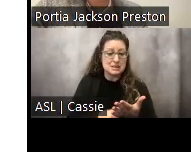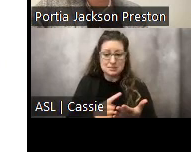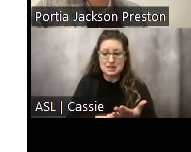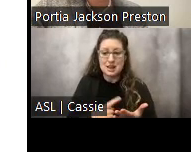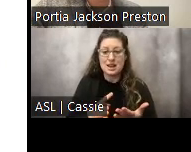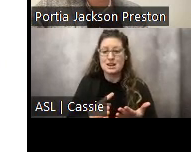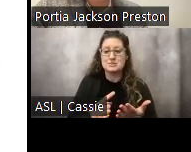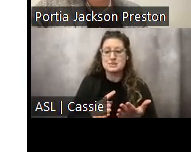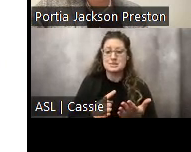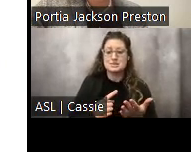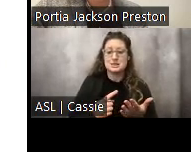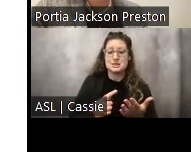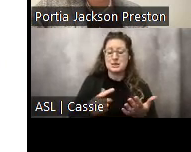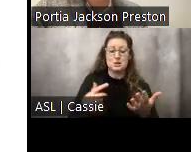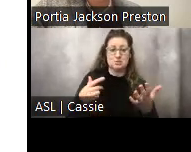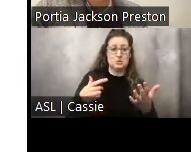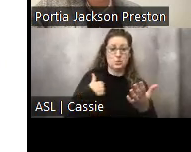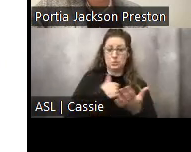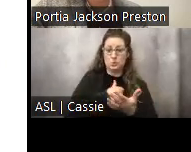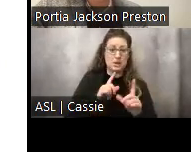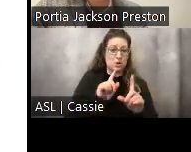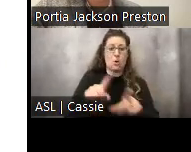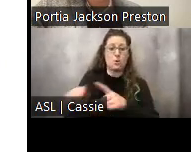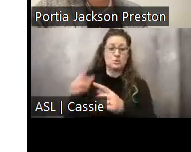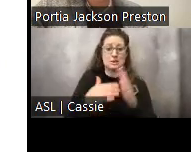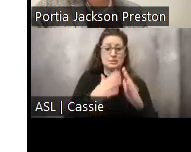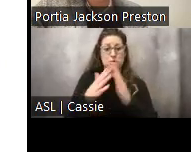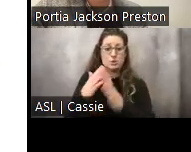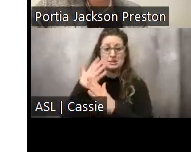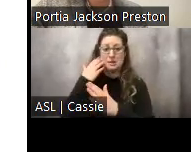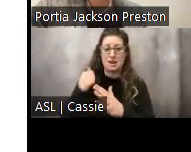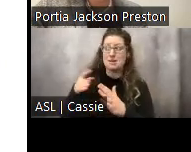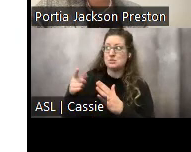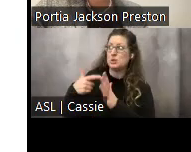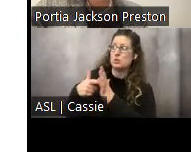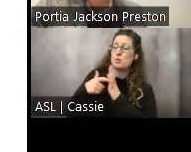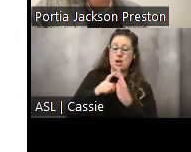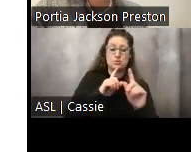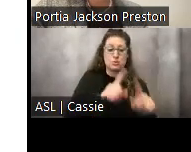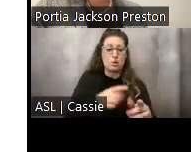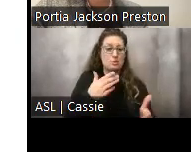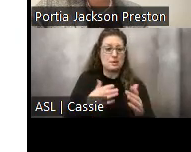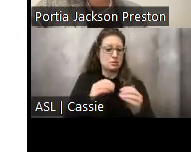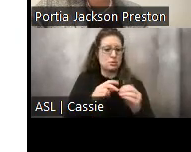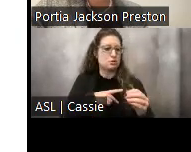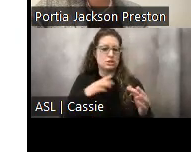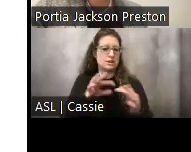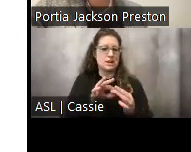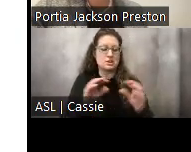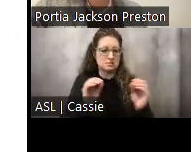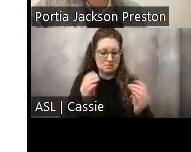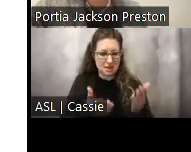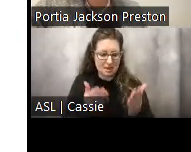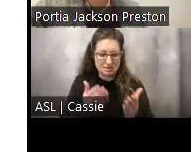grantor requires of us. We may not have any connection to the community. But I think asking the questions